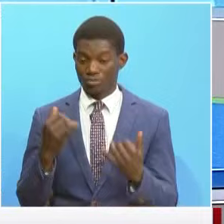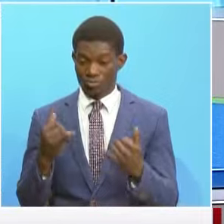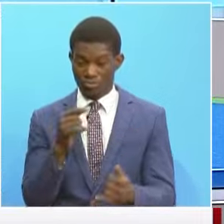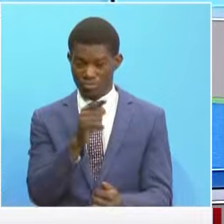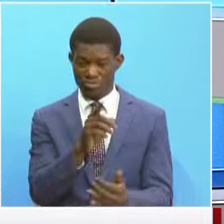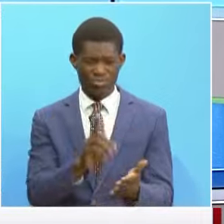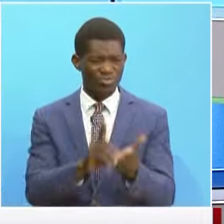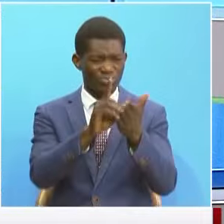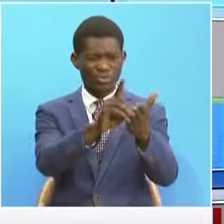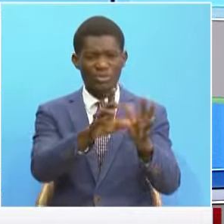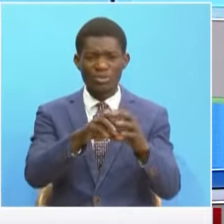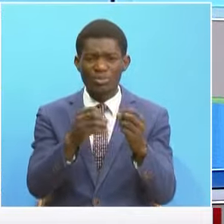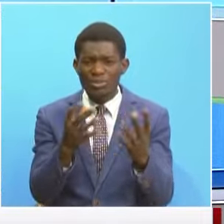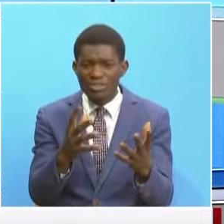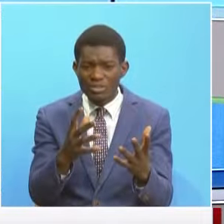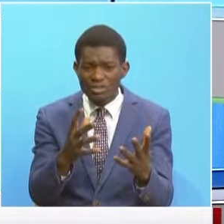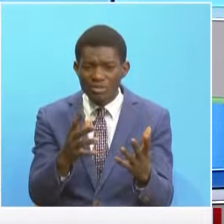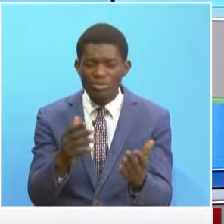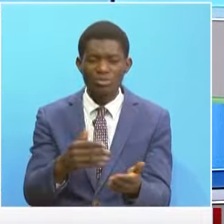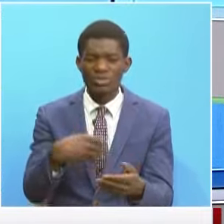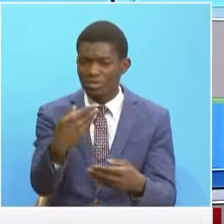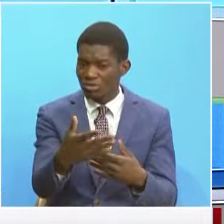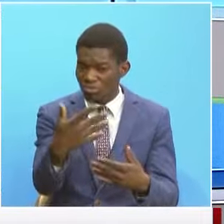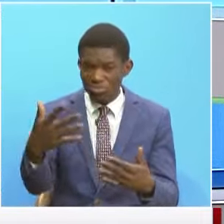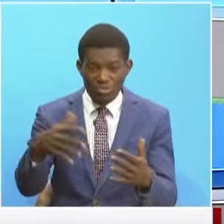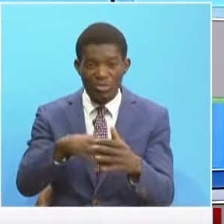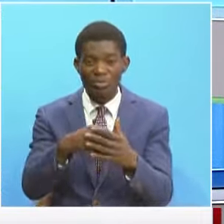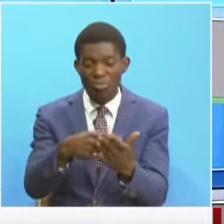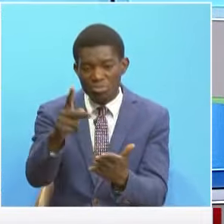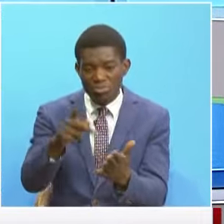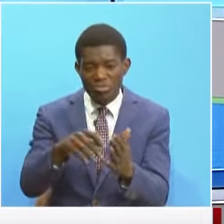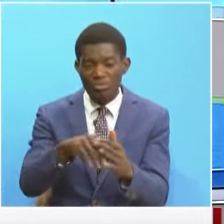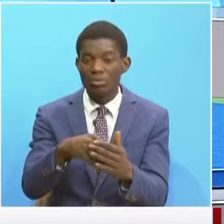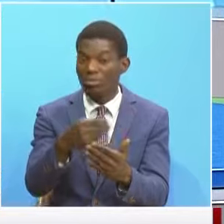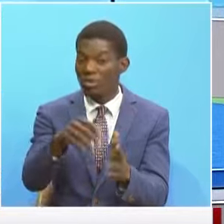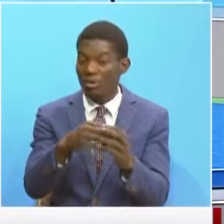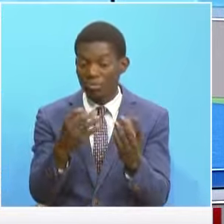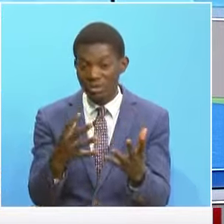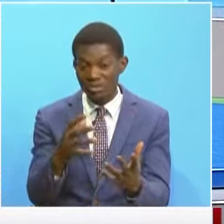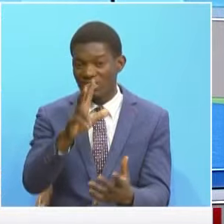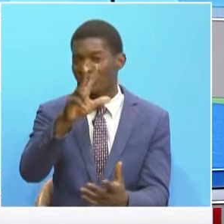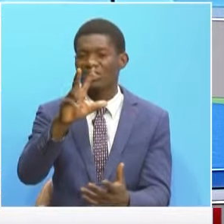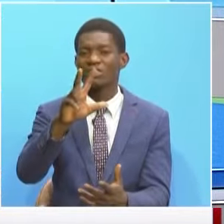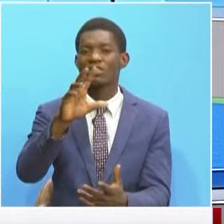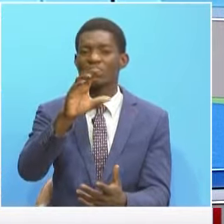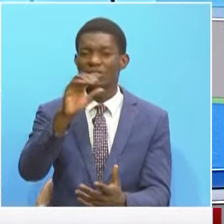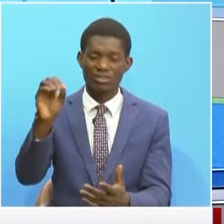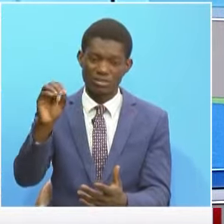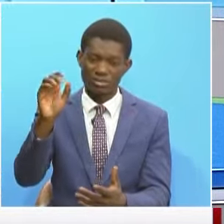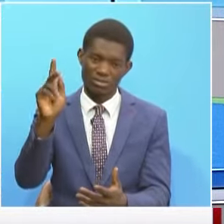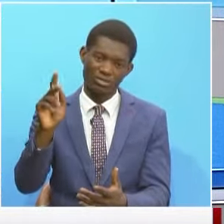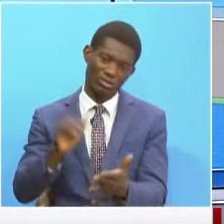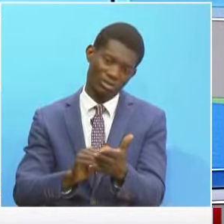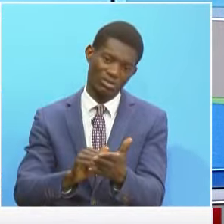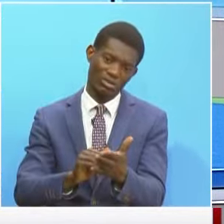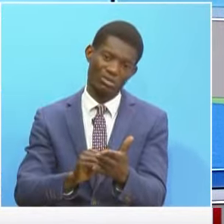worth 3,000 kwacha are meant to assist the expectant mothers who are facing birth complications, among others. And